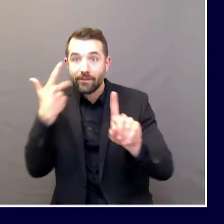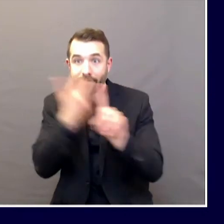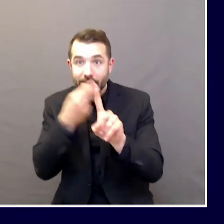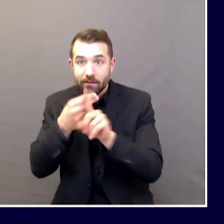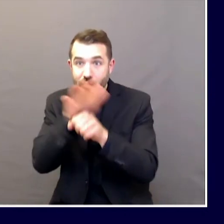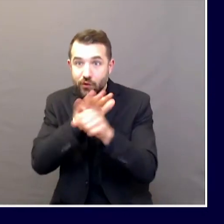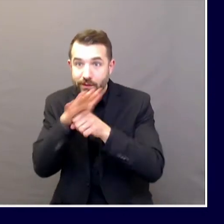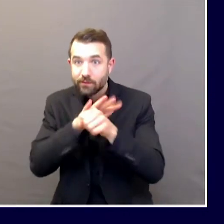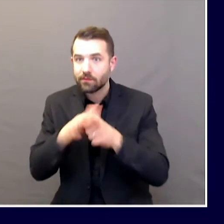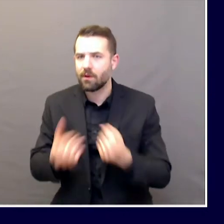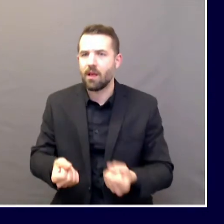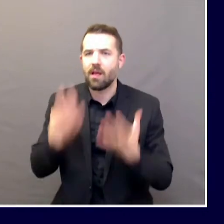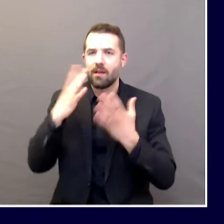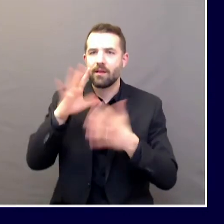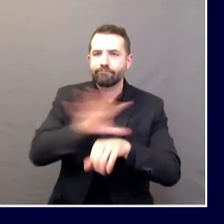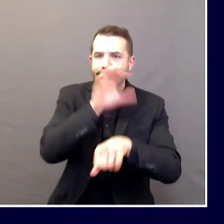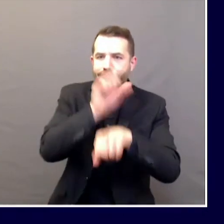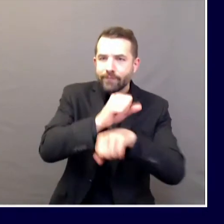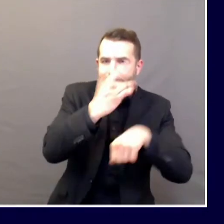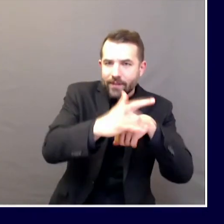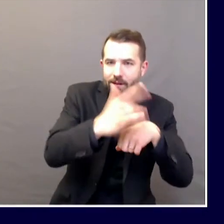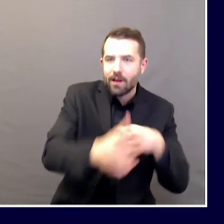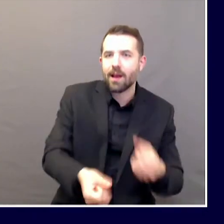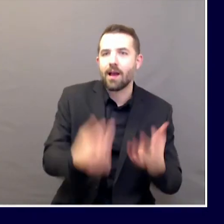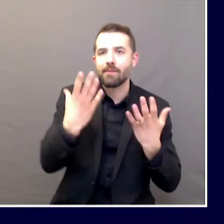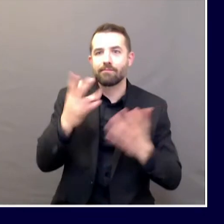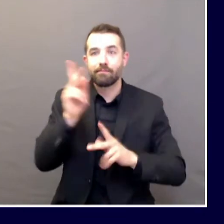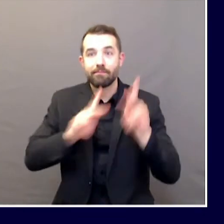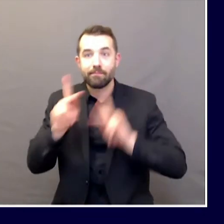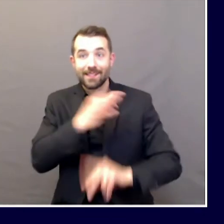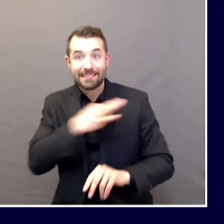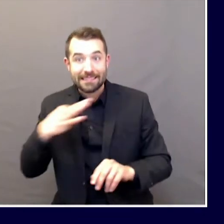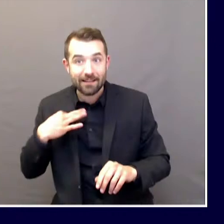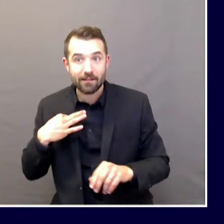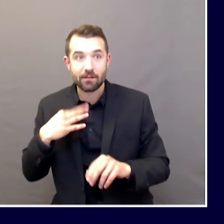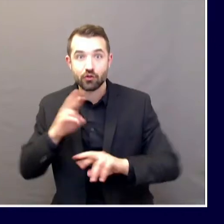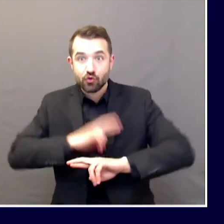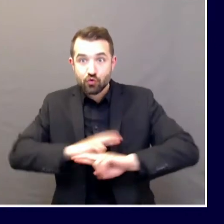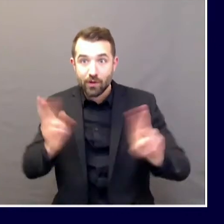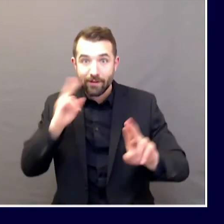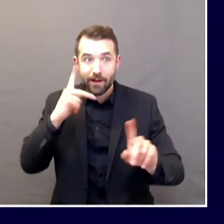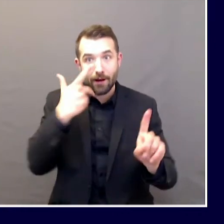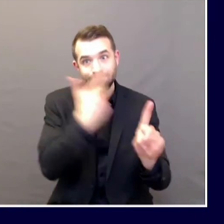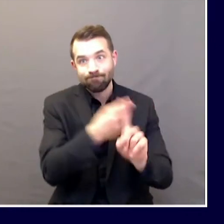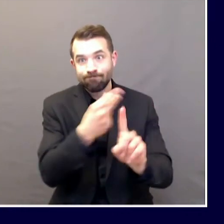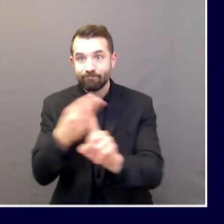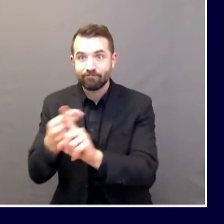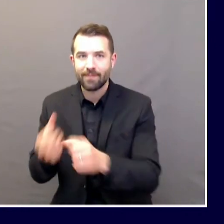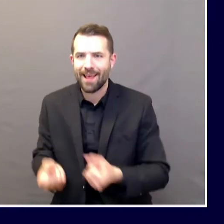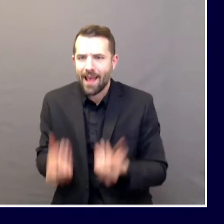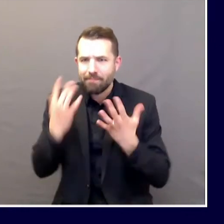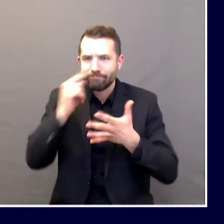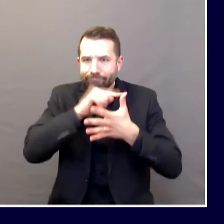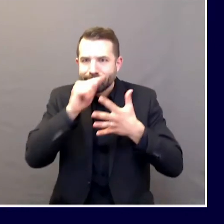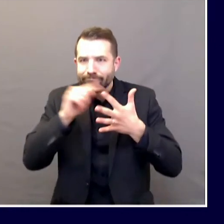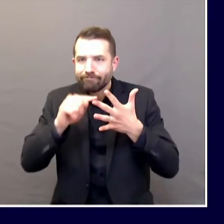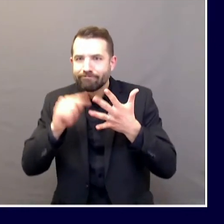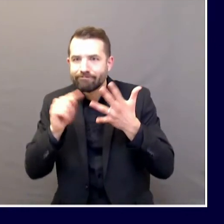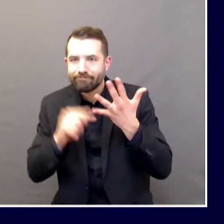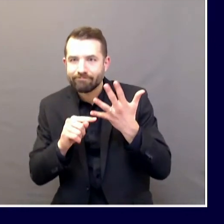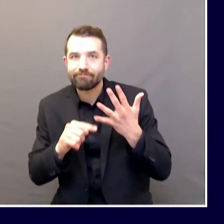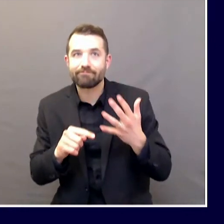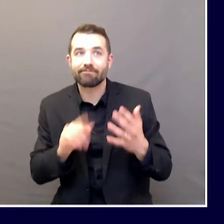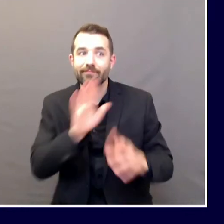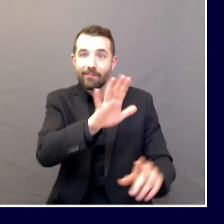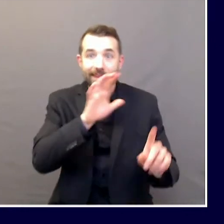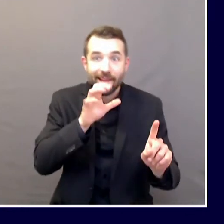many individuals within the age categories that we are currently vaccinating are unvaccinated in that area.